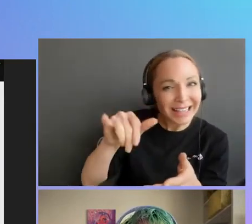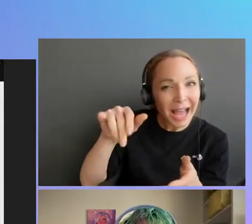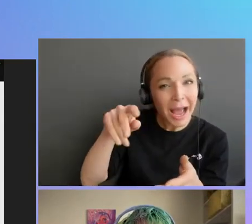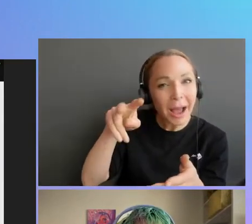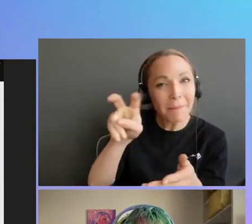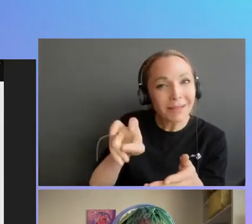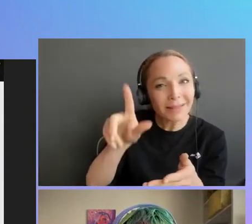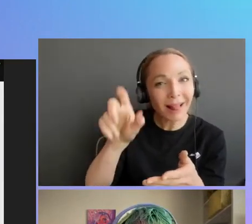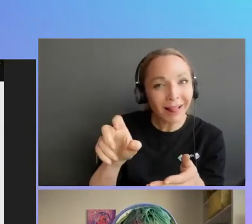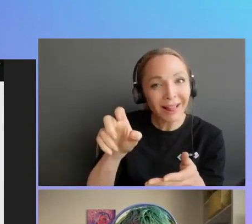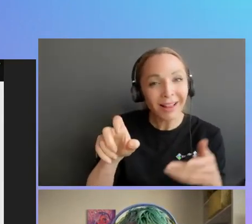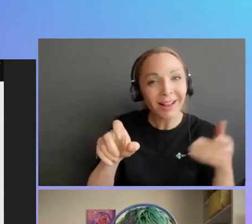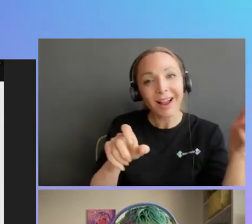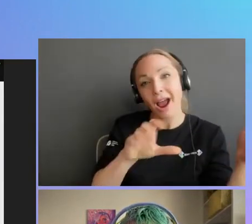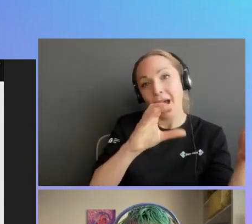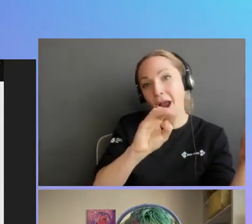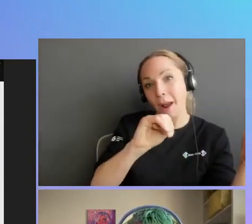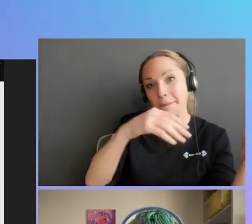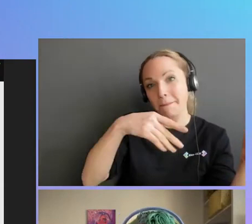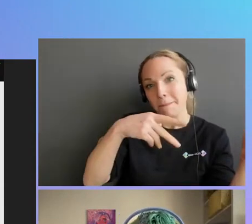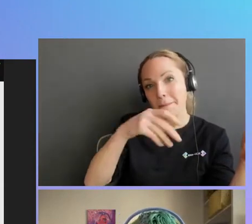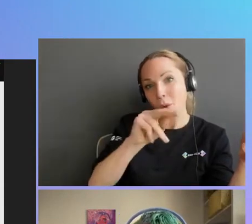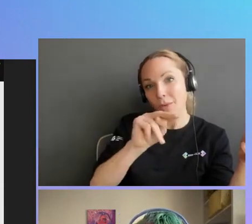one piece of the puzzle of a design system.